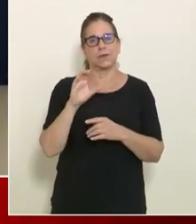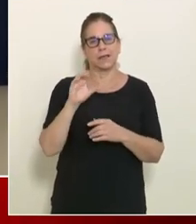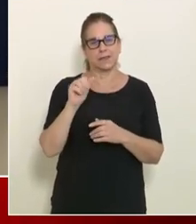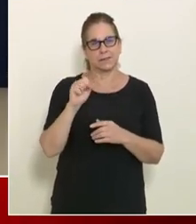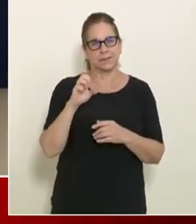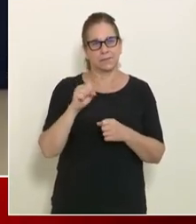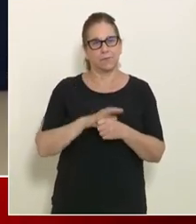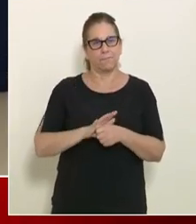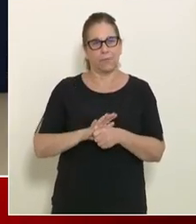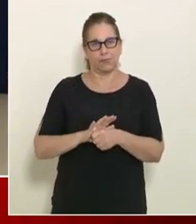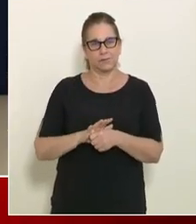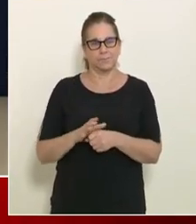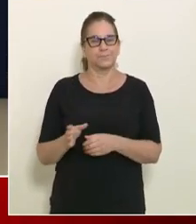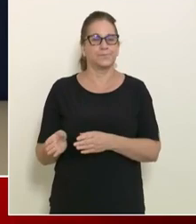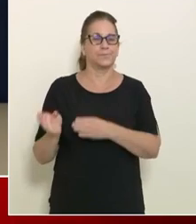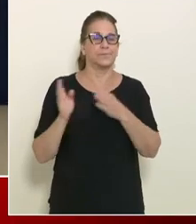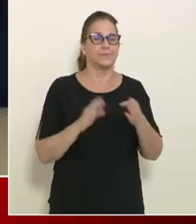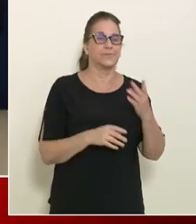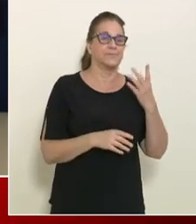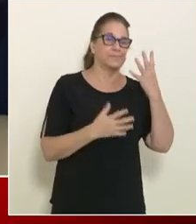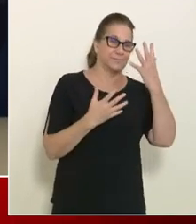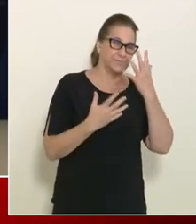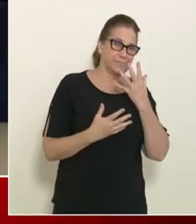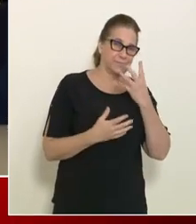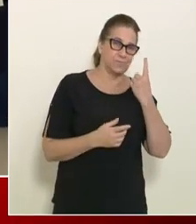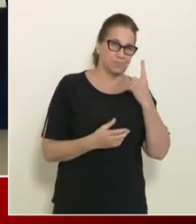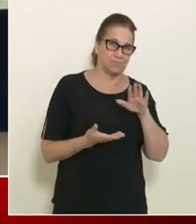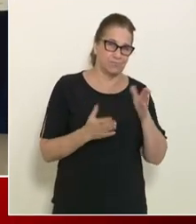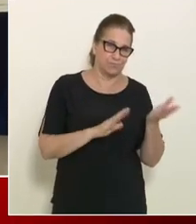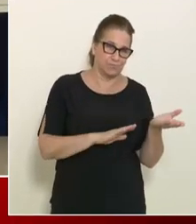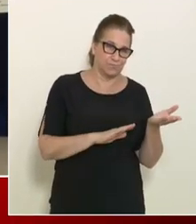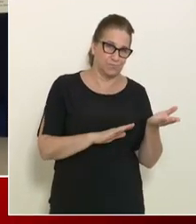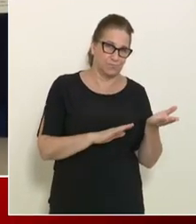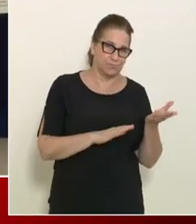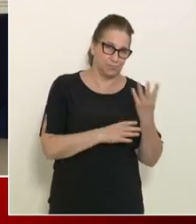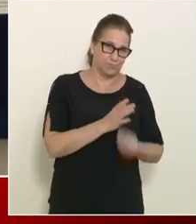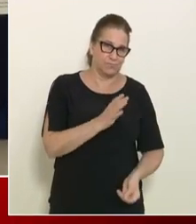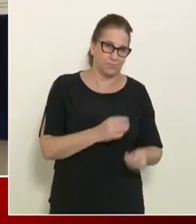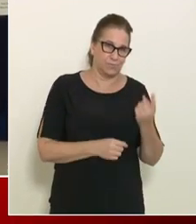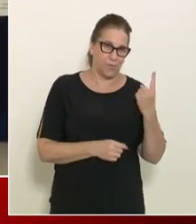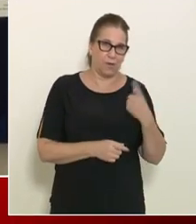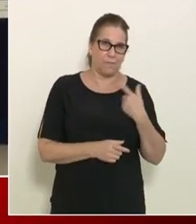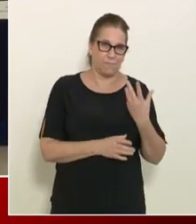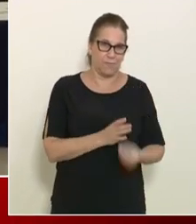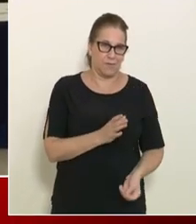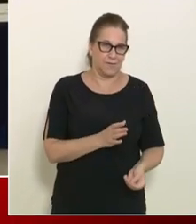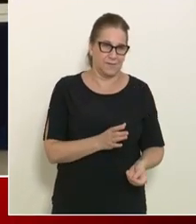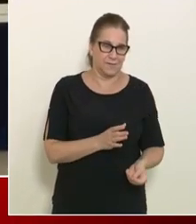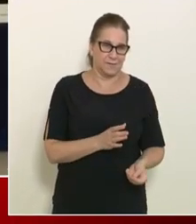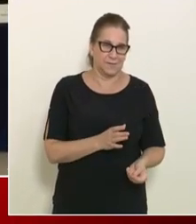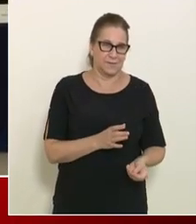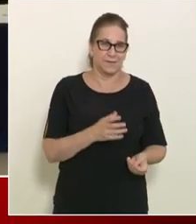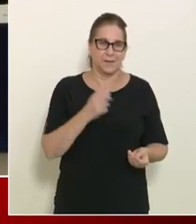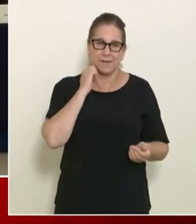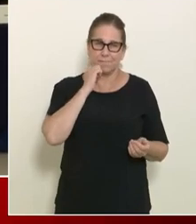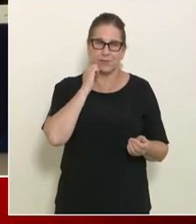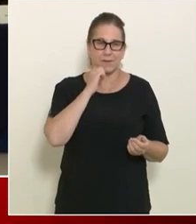another Washingtonian has lost their life. I am showing, as we do each day on